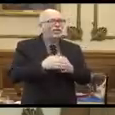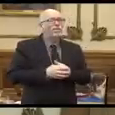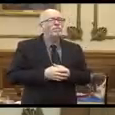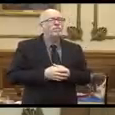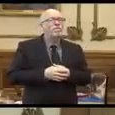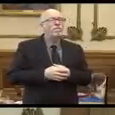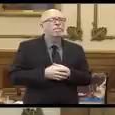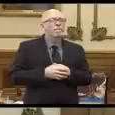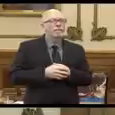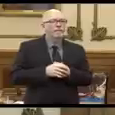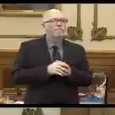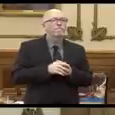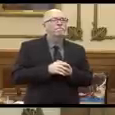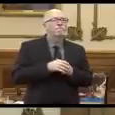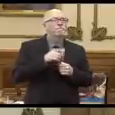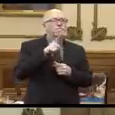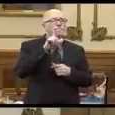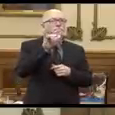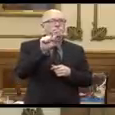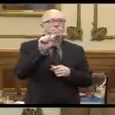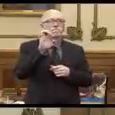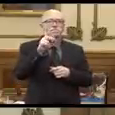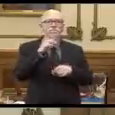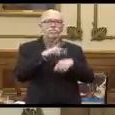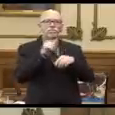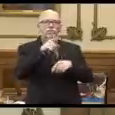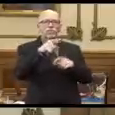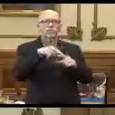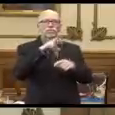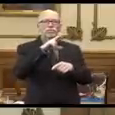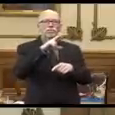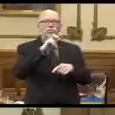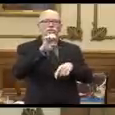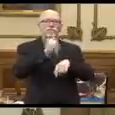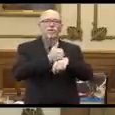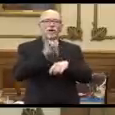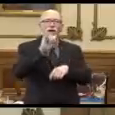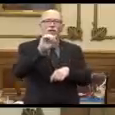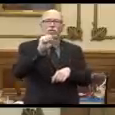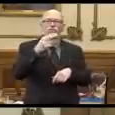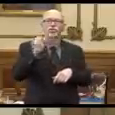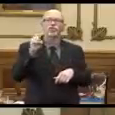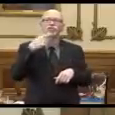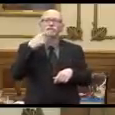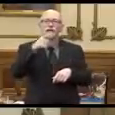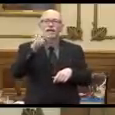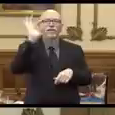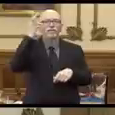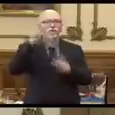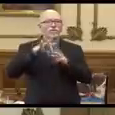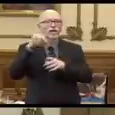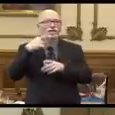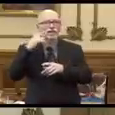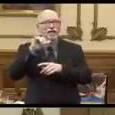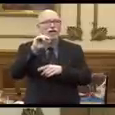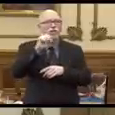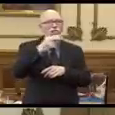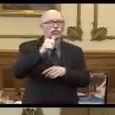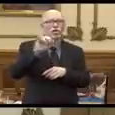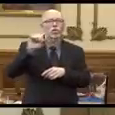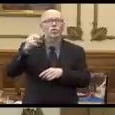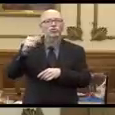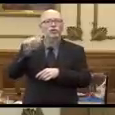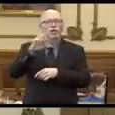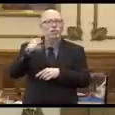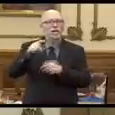State Representative Lisa Beck is calling on you to reform IOSHA after she says federal findings suggest IOSHA coached a company on